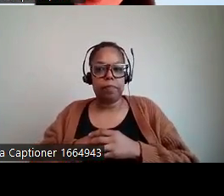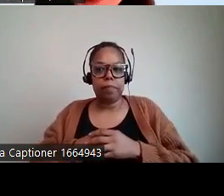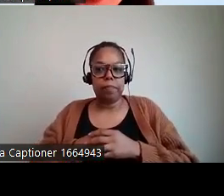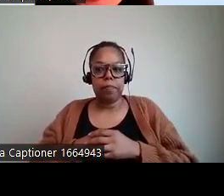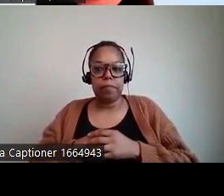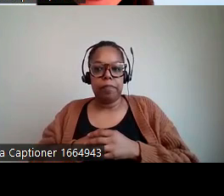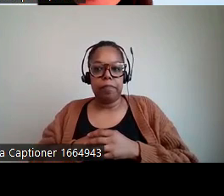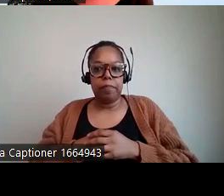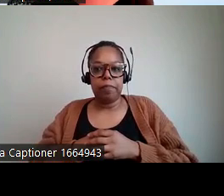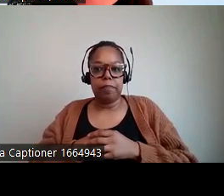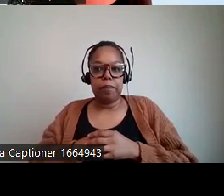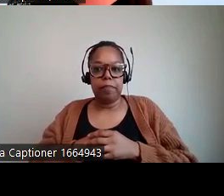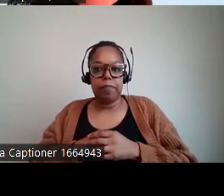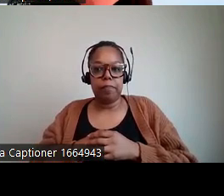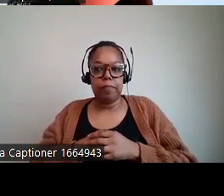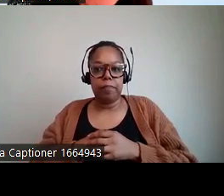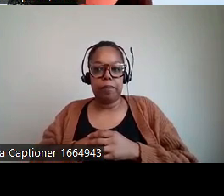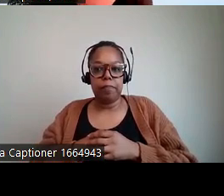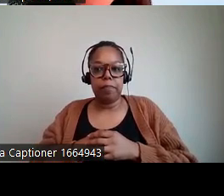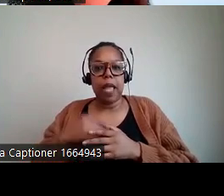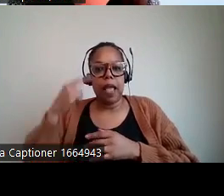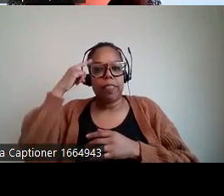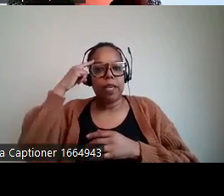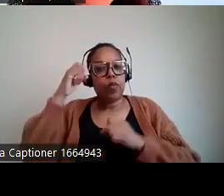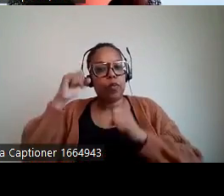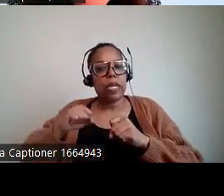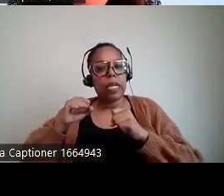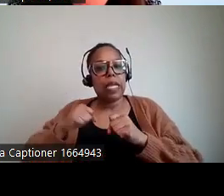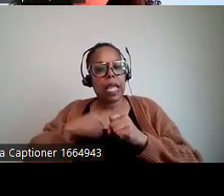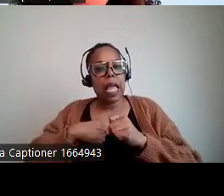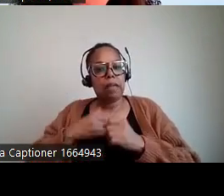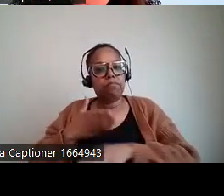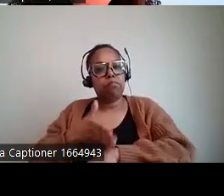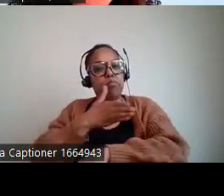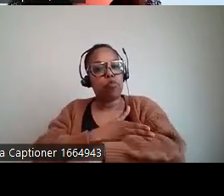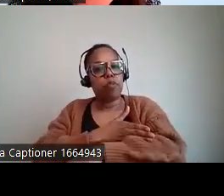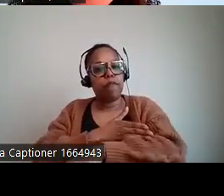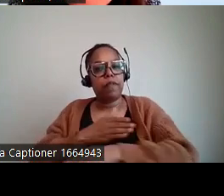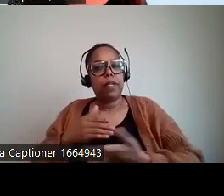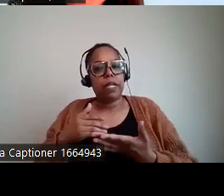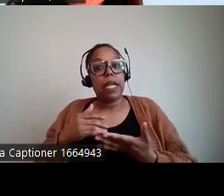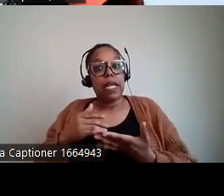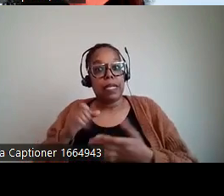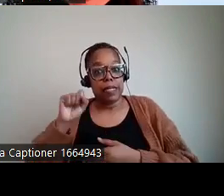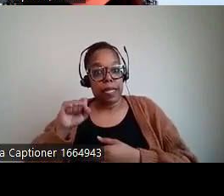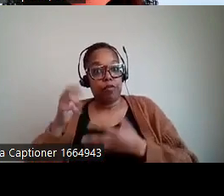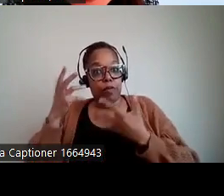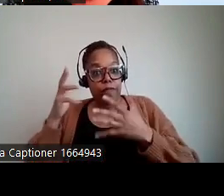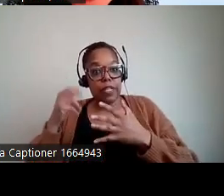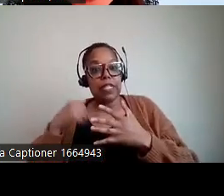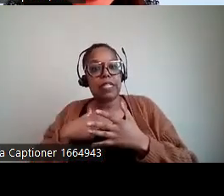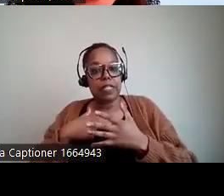bit. I think we can even do a little bit better. And so we did, and we came up with other things that we could leave